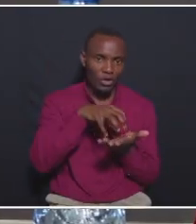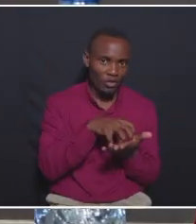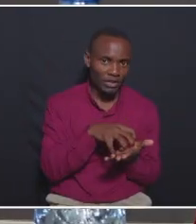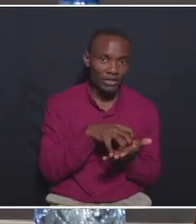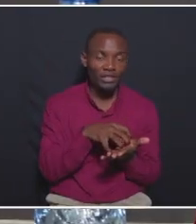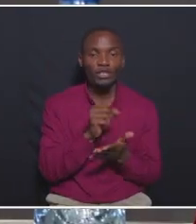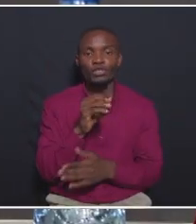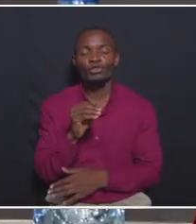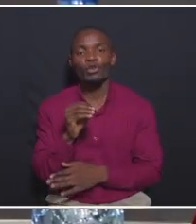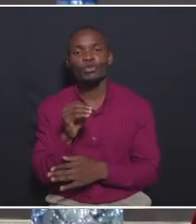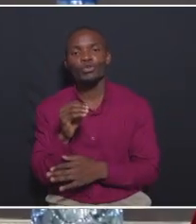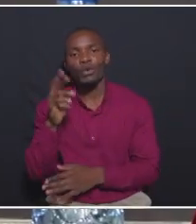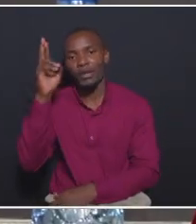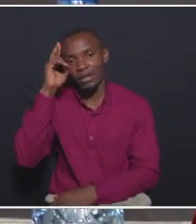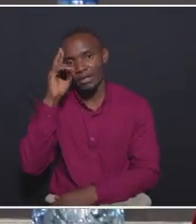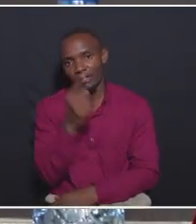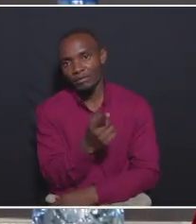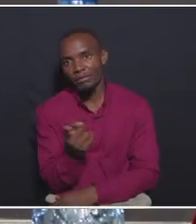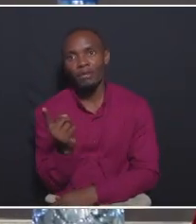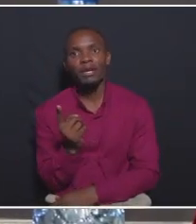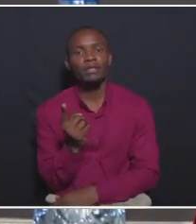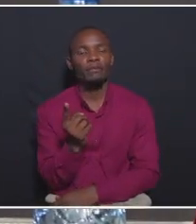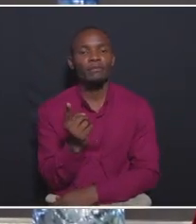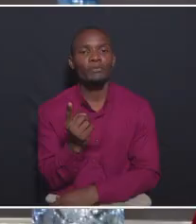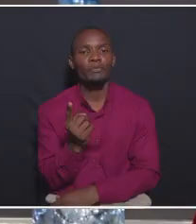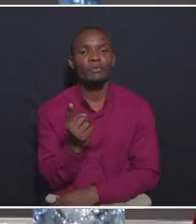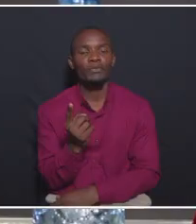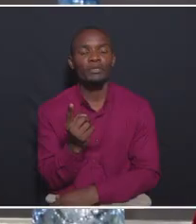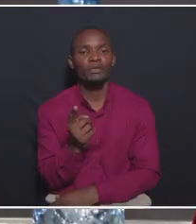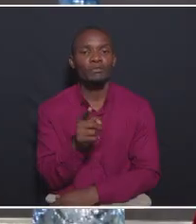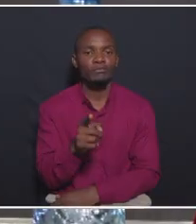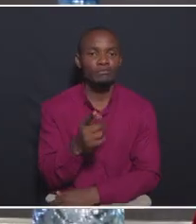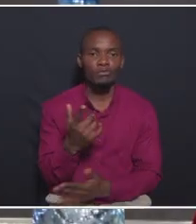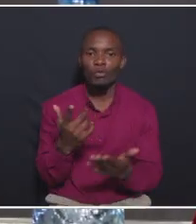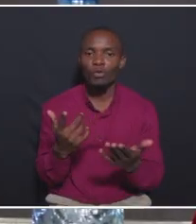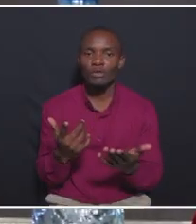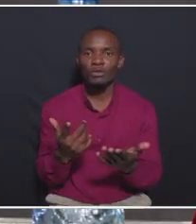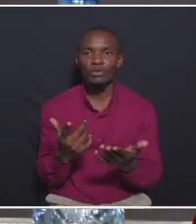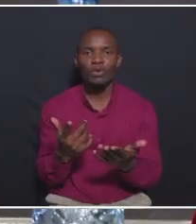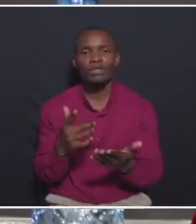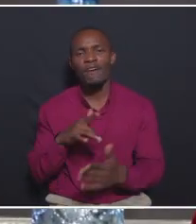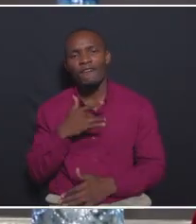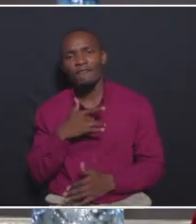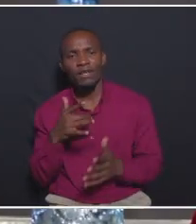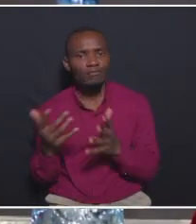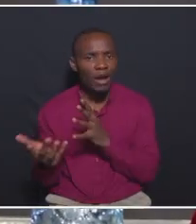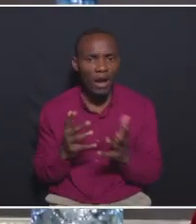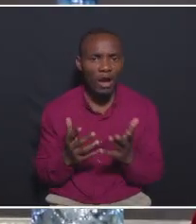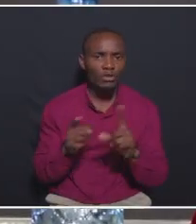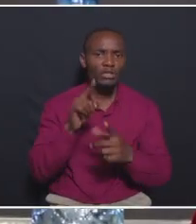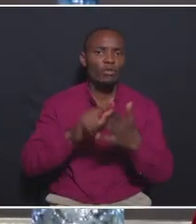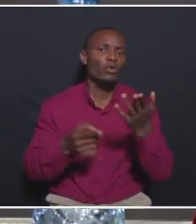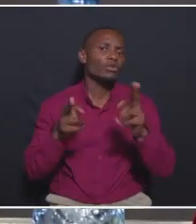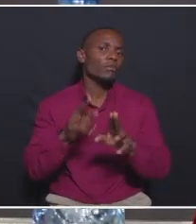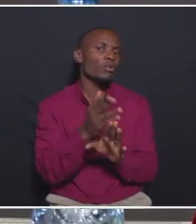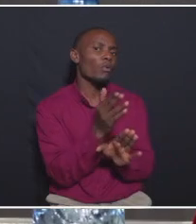character right before he or she came to this scene, she was in this sort of mood, or this is what was happening before,